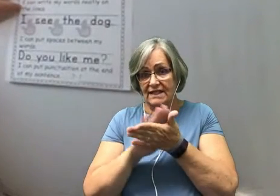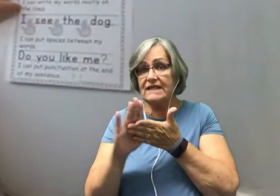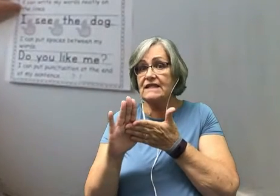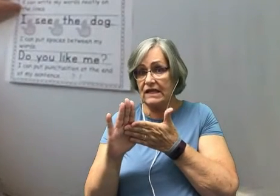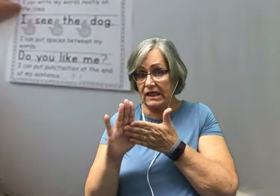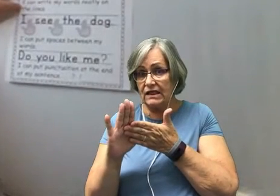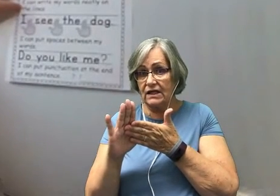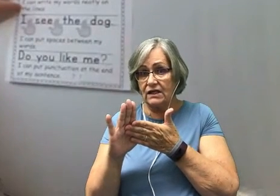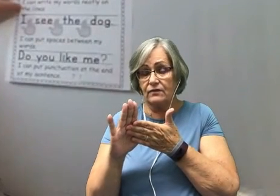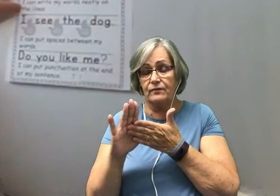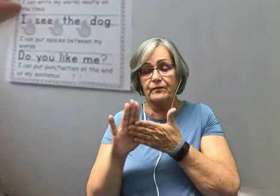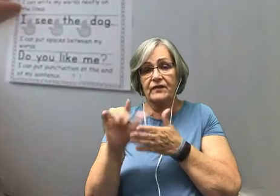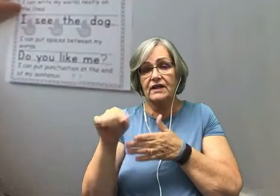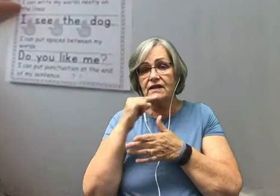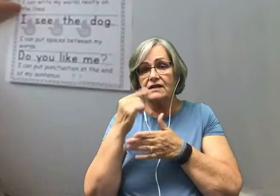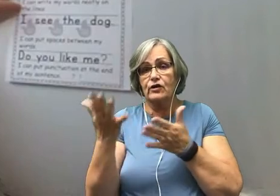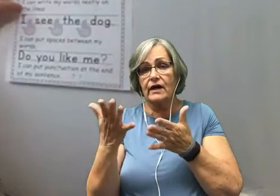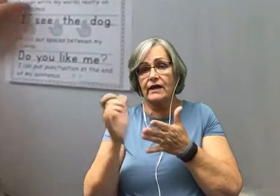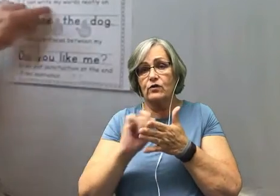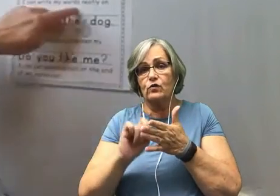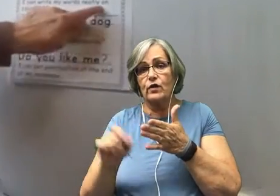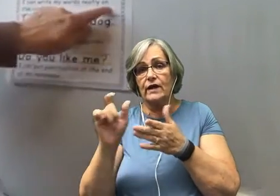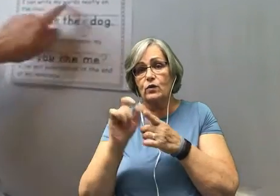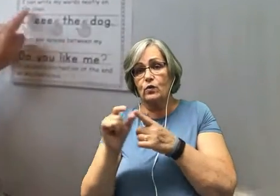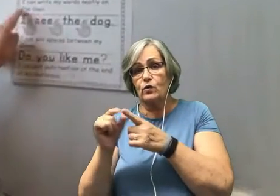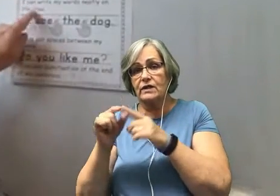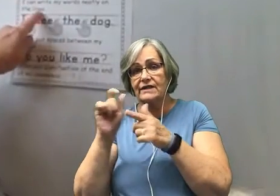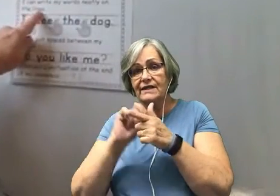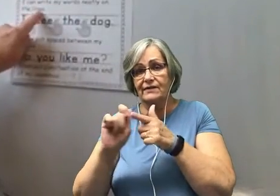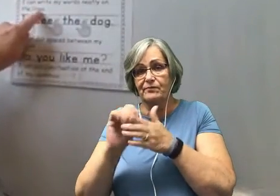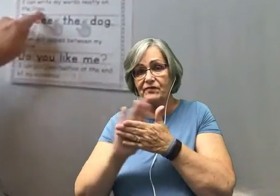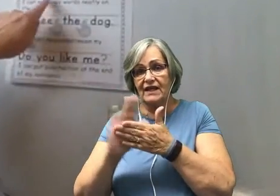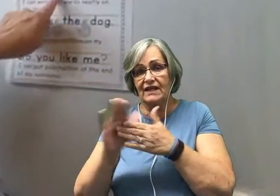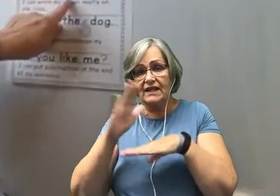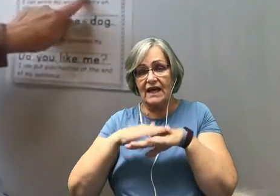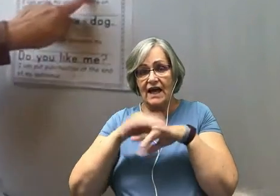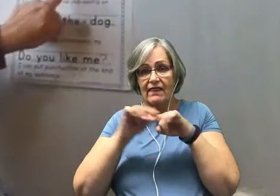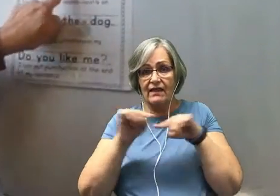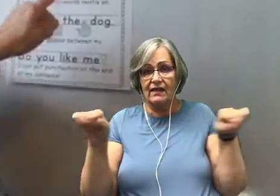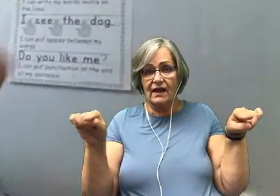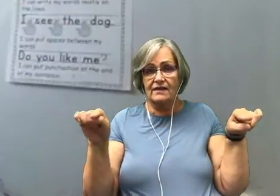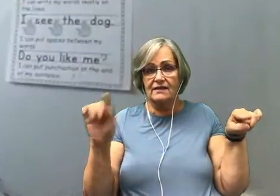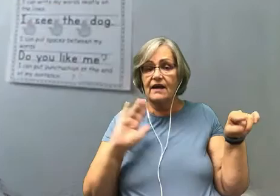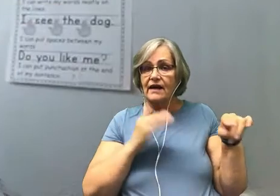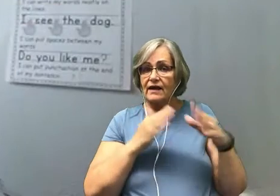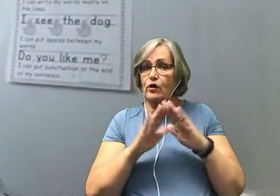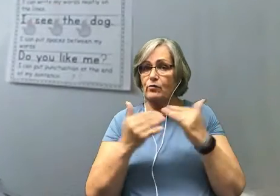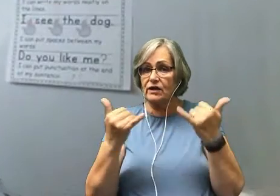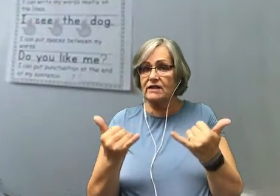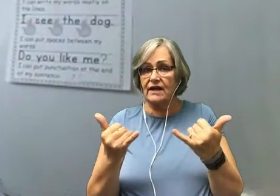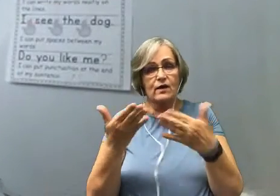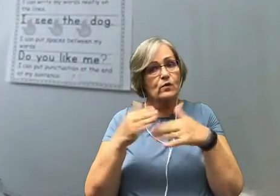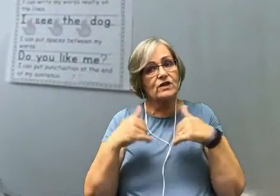words neatly, okay? So it says here, I can write my words neatly on the lines. Well, in our book that we're